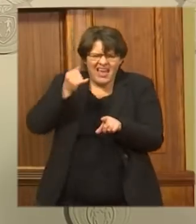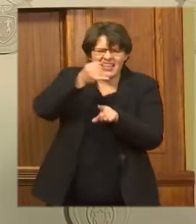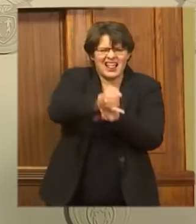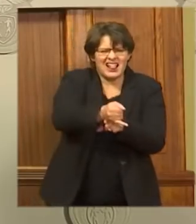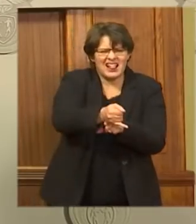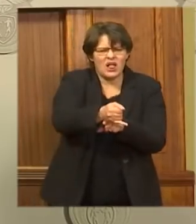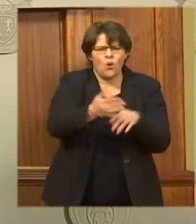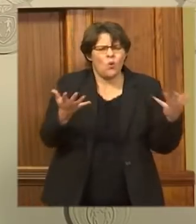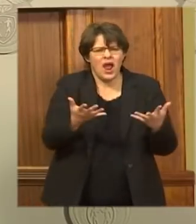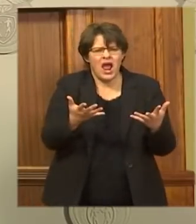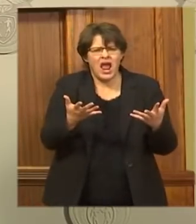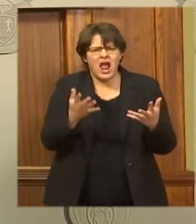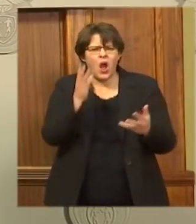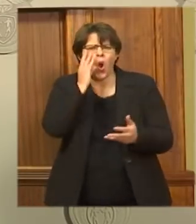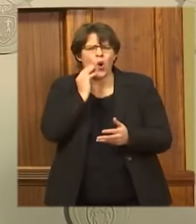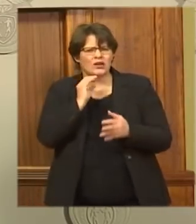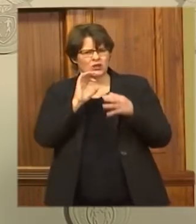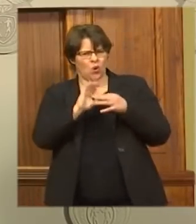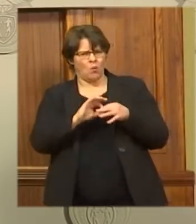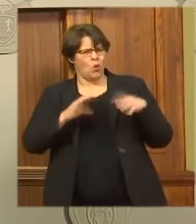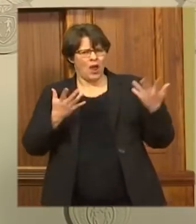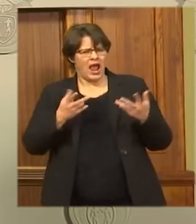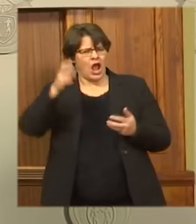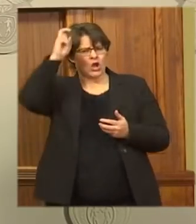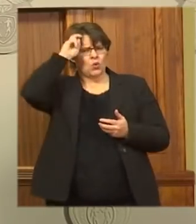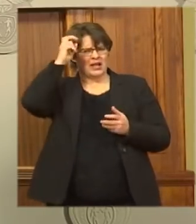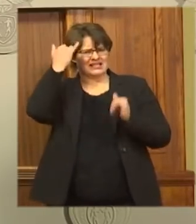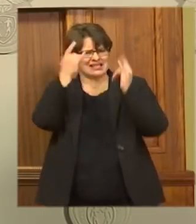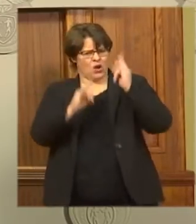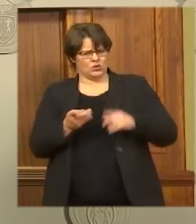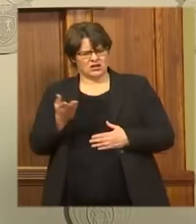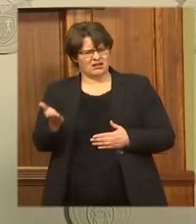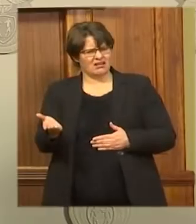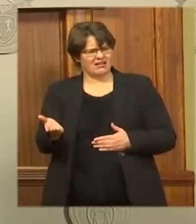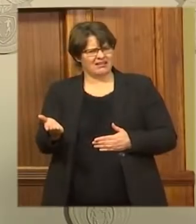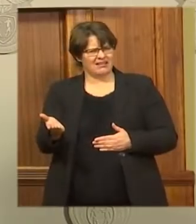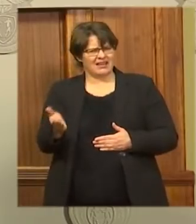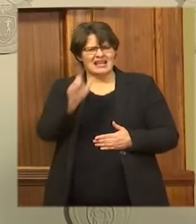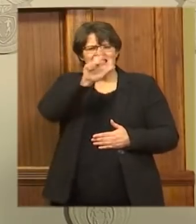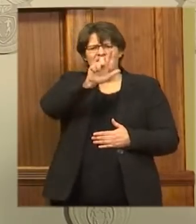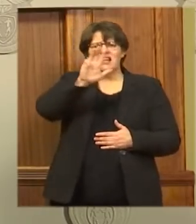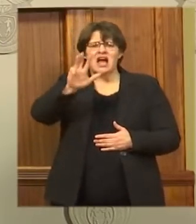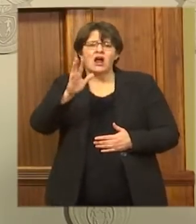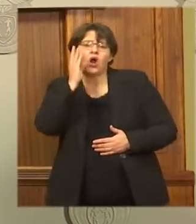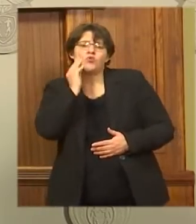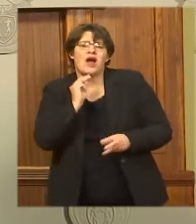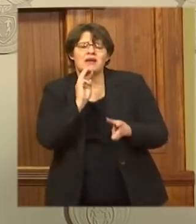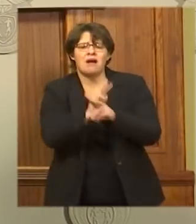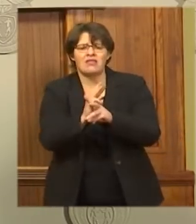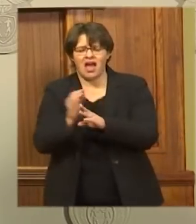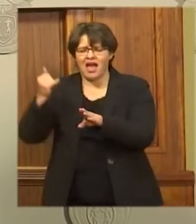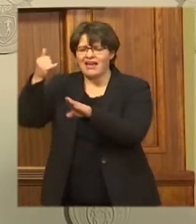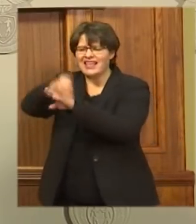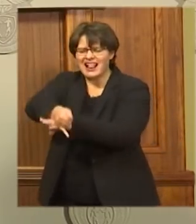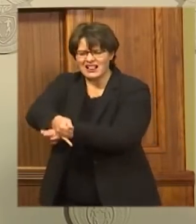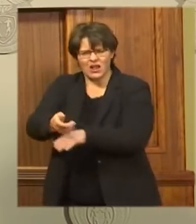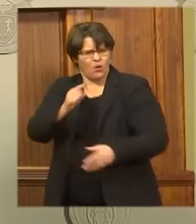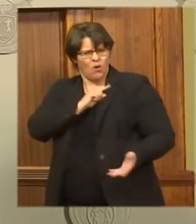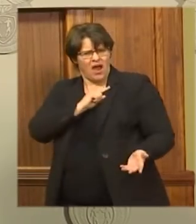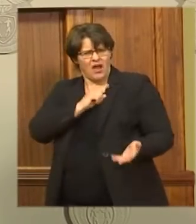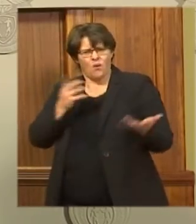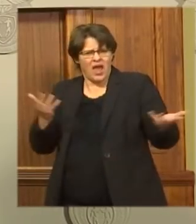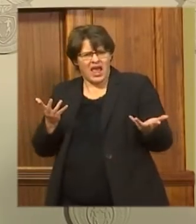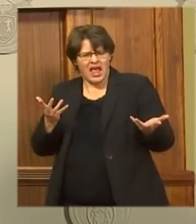an old age home in Queenstown. The 79-year-old grandmother who was killed